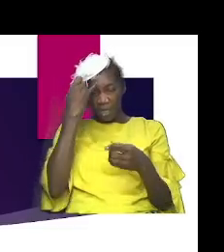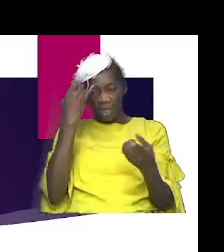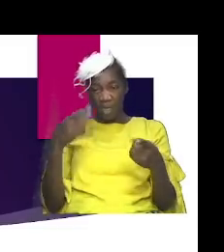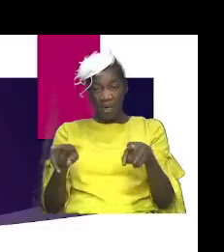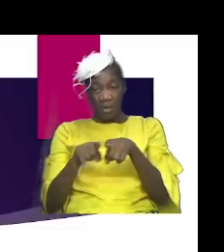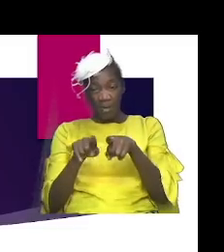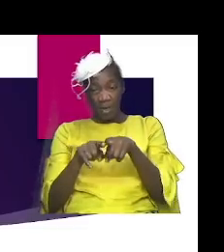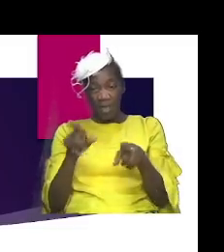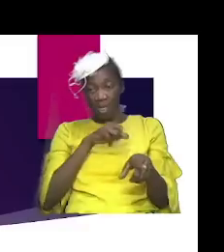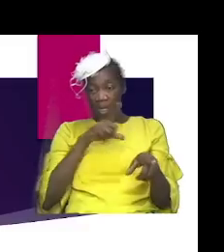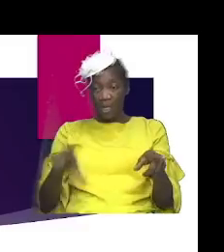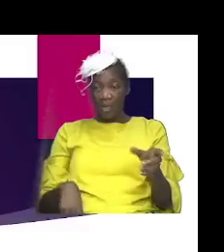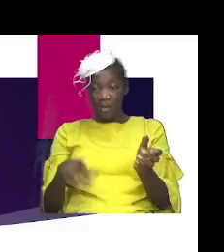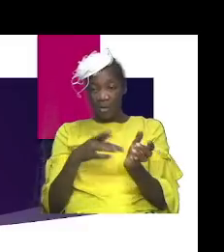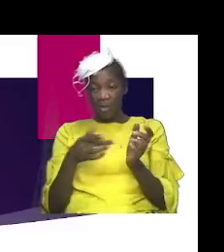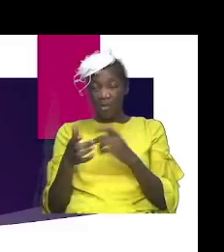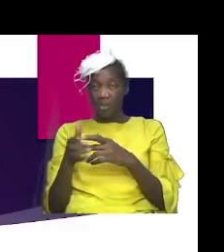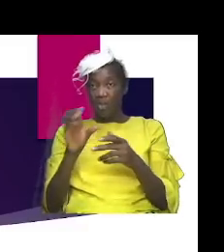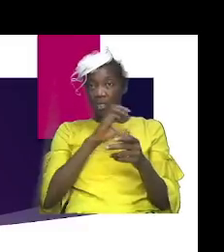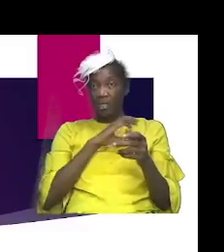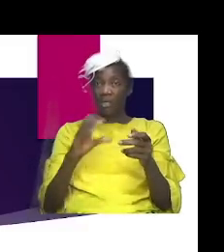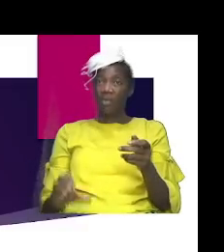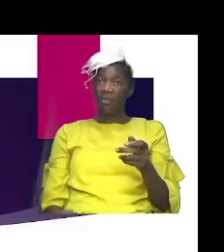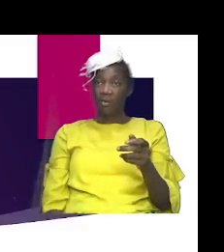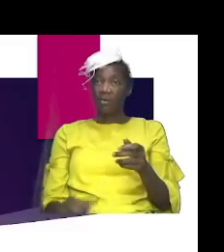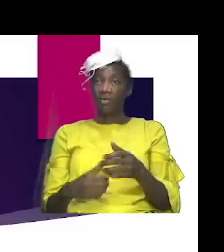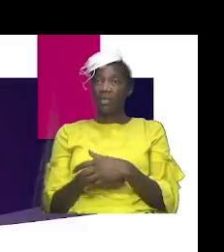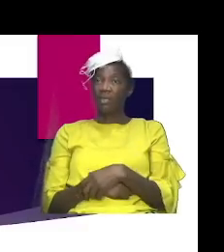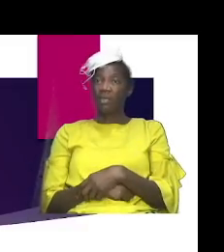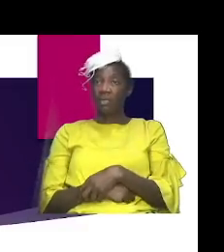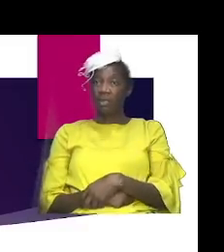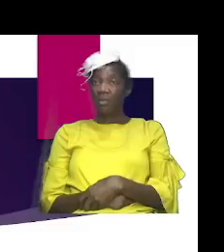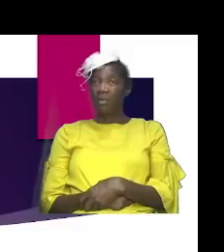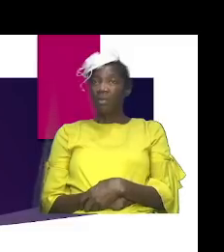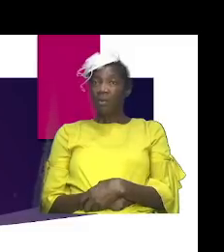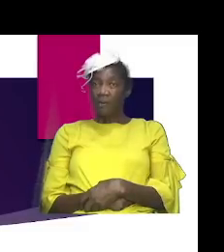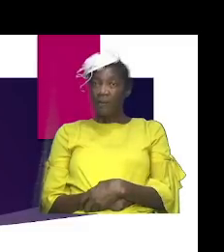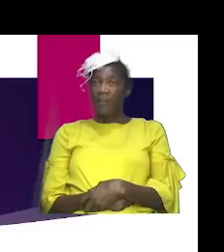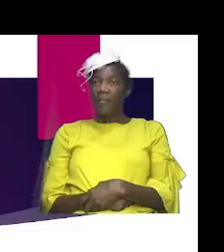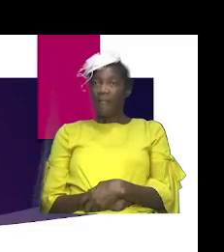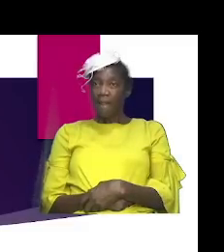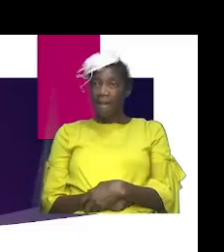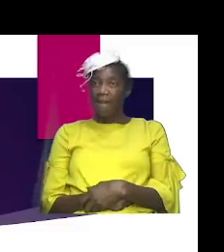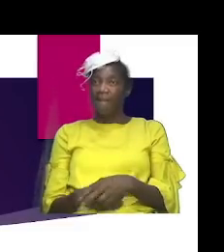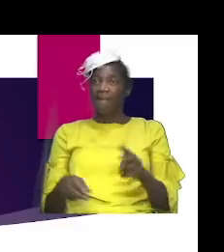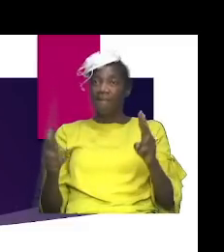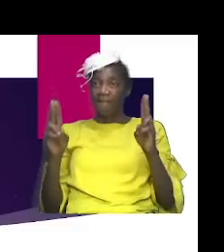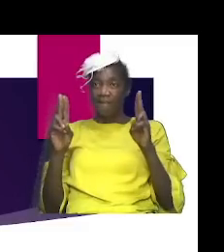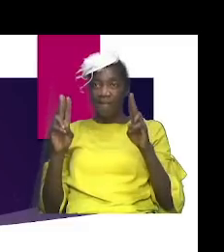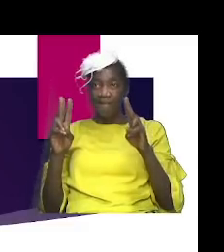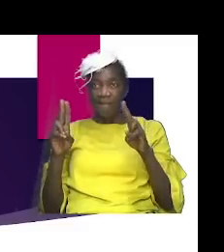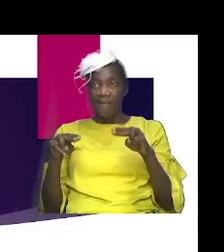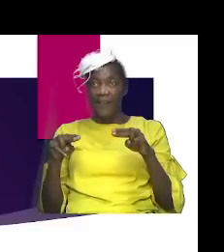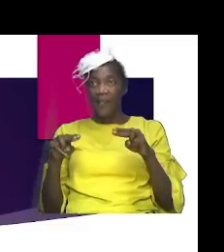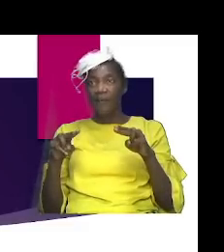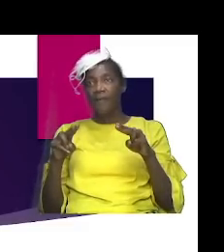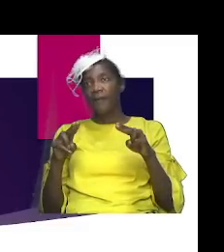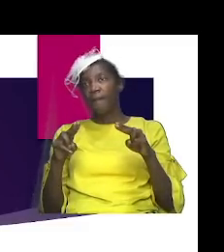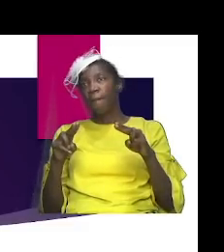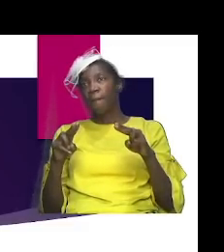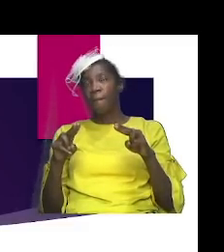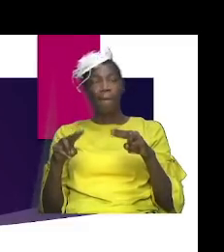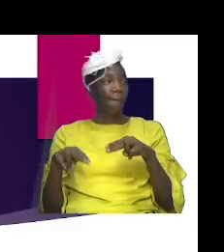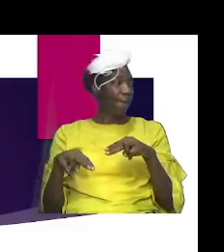am telling us that is going to be a very, very,